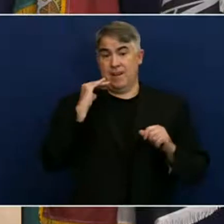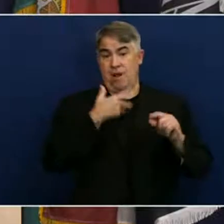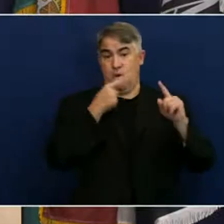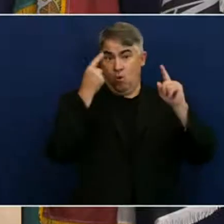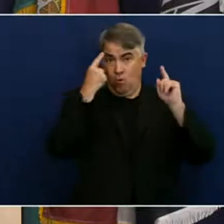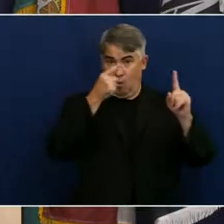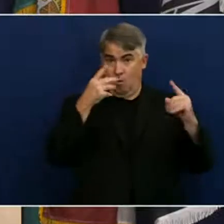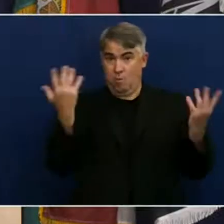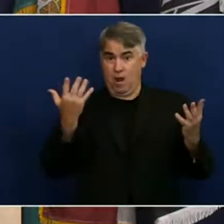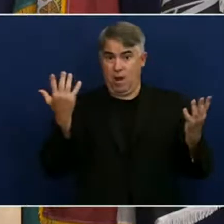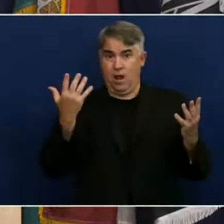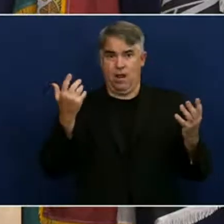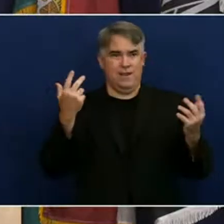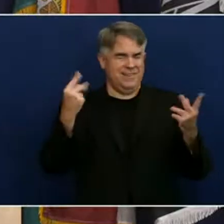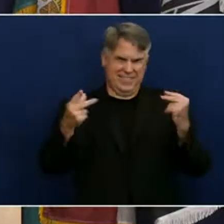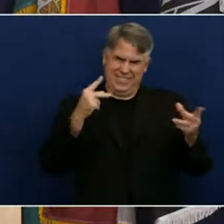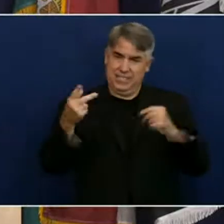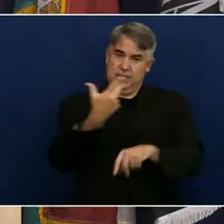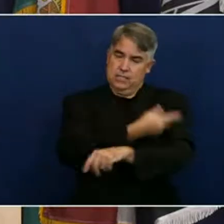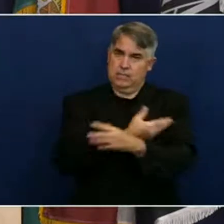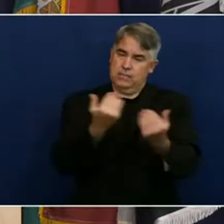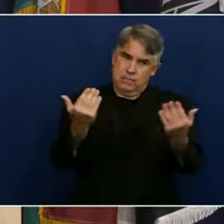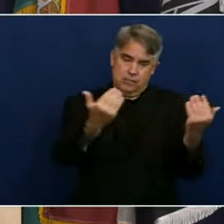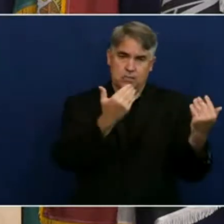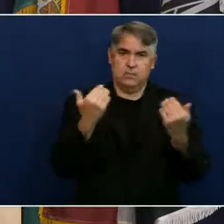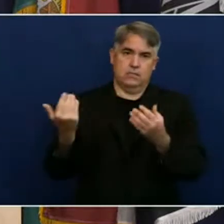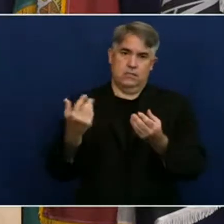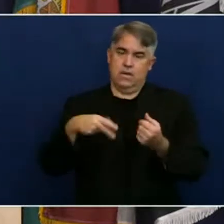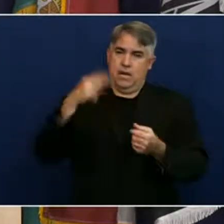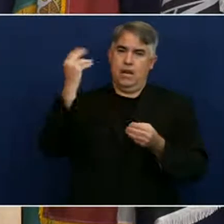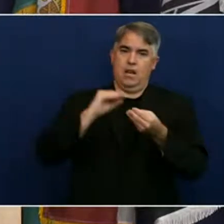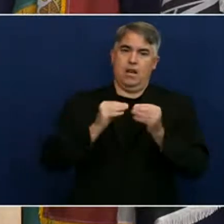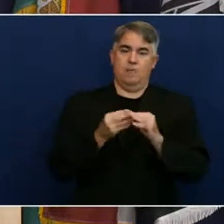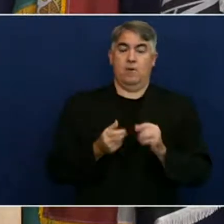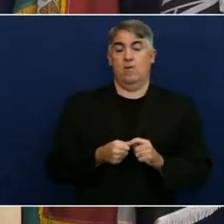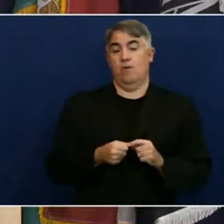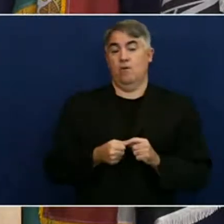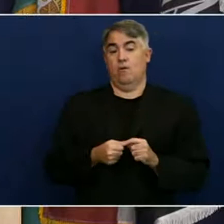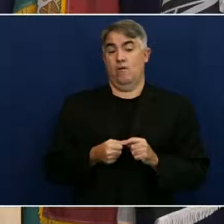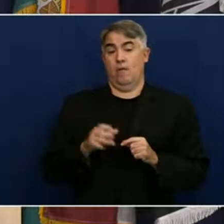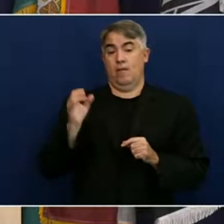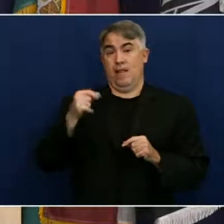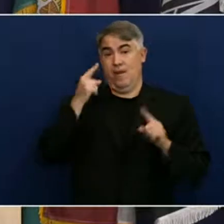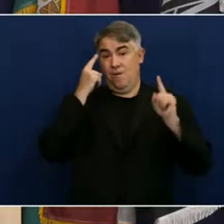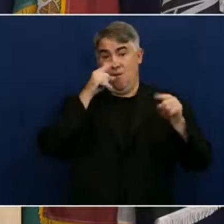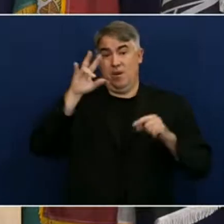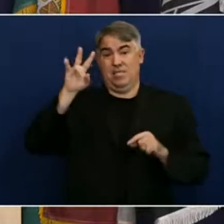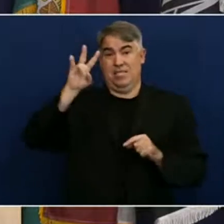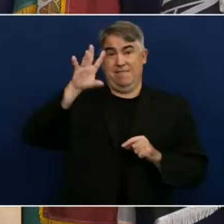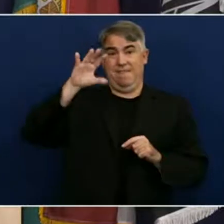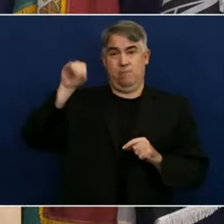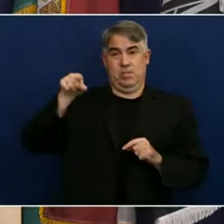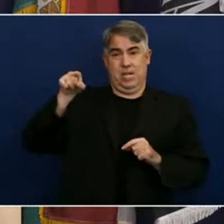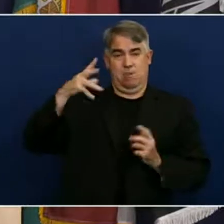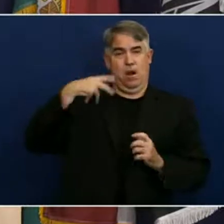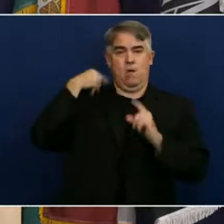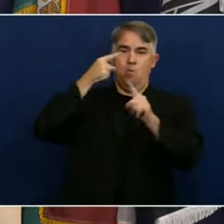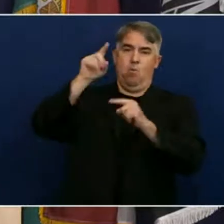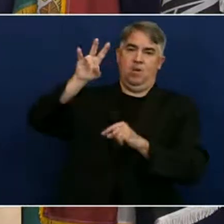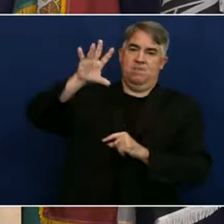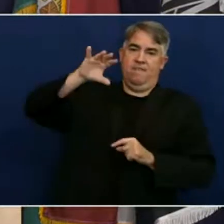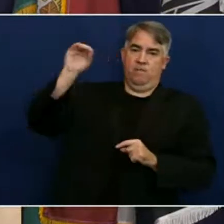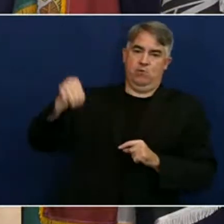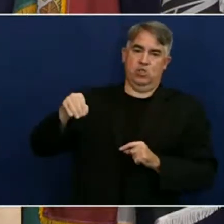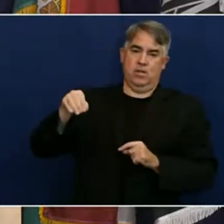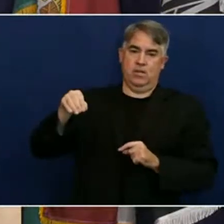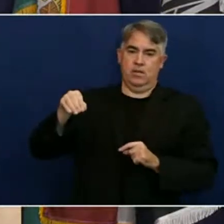goal. We like to have goals. We like to have things we drive towards. We like to have things that motivate us to continue to move. But